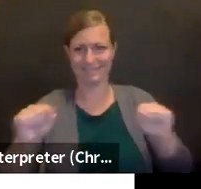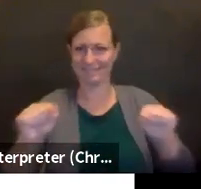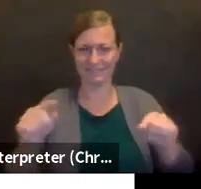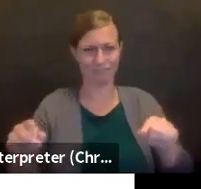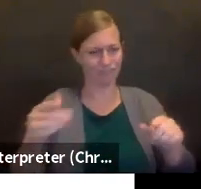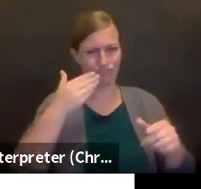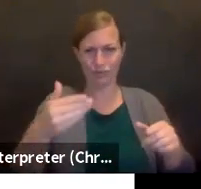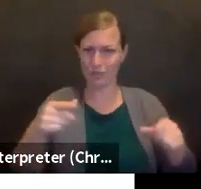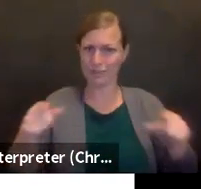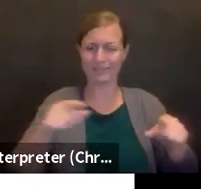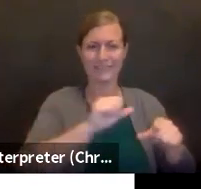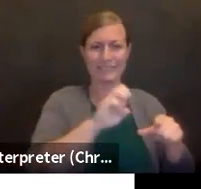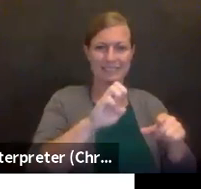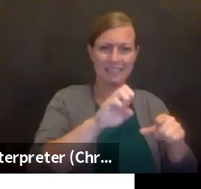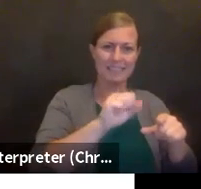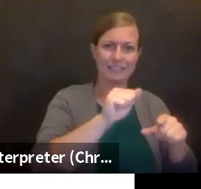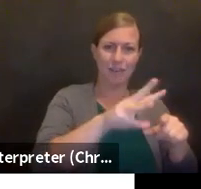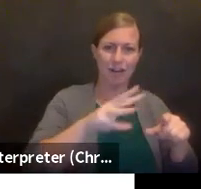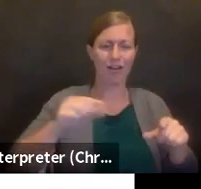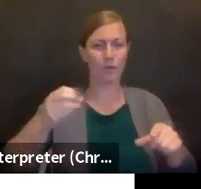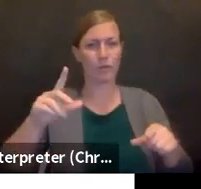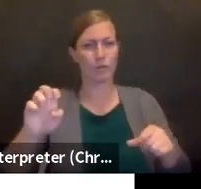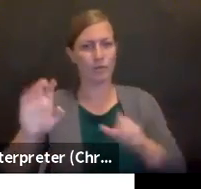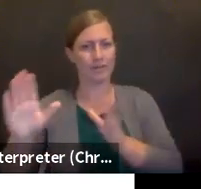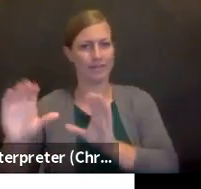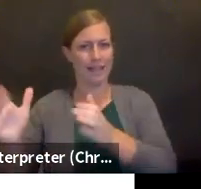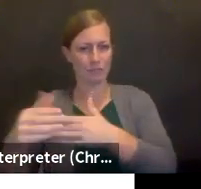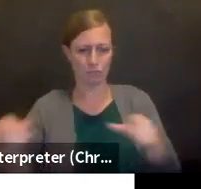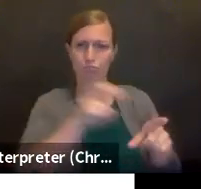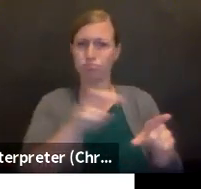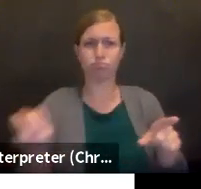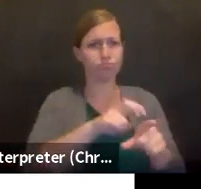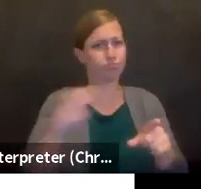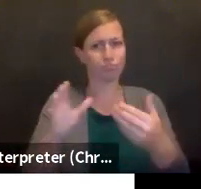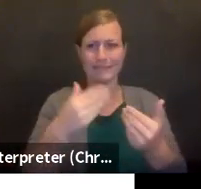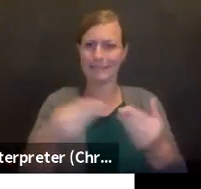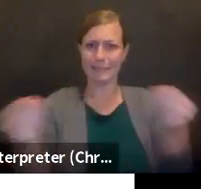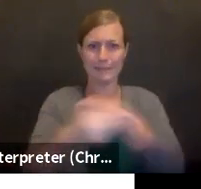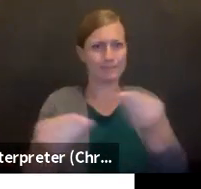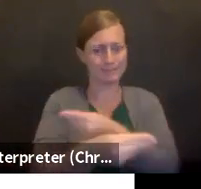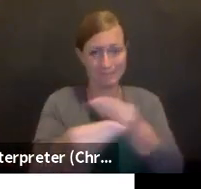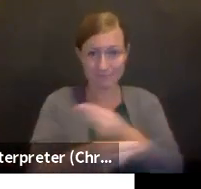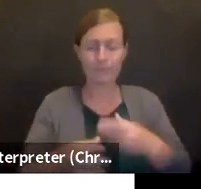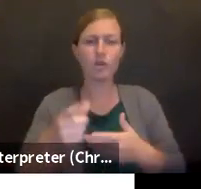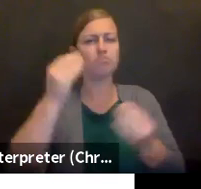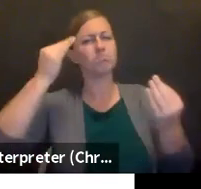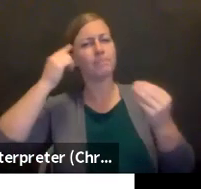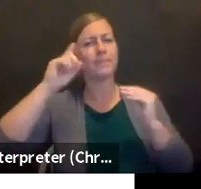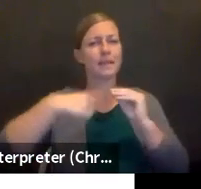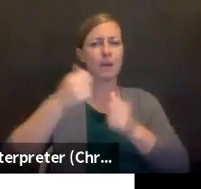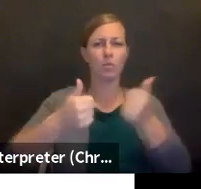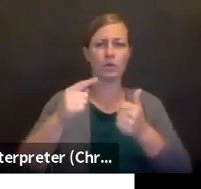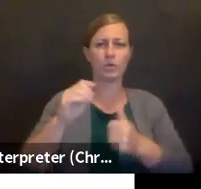both ways. And you can interact with both. So which one do you want to use? How are you going to integrate them? What is